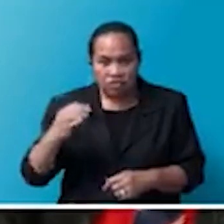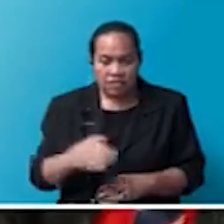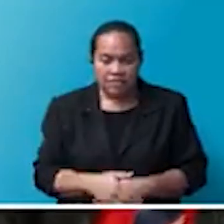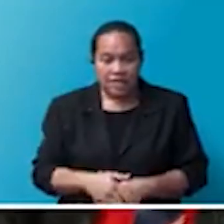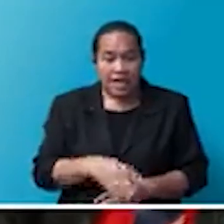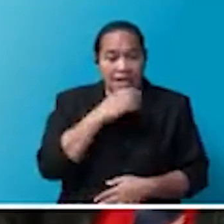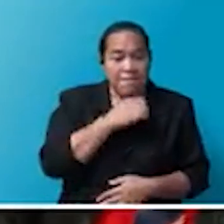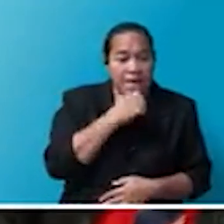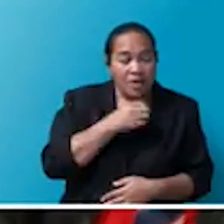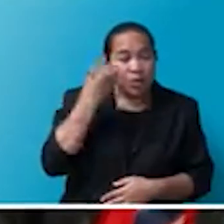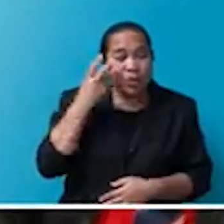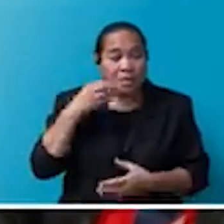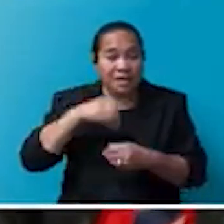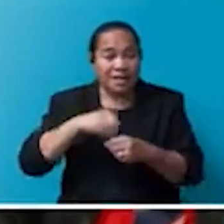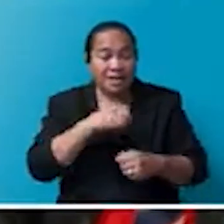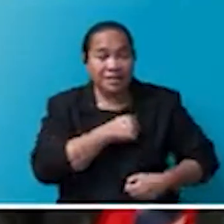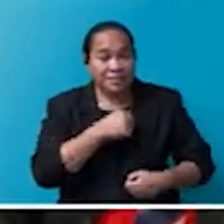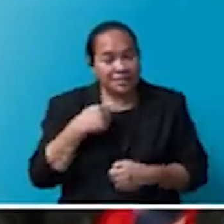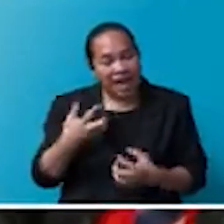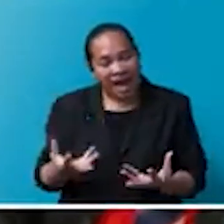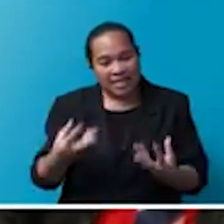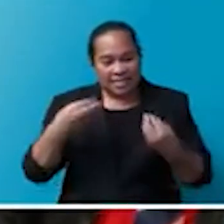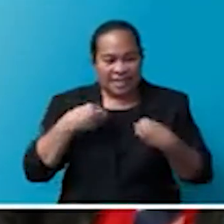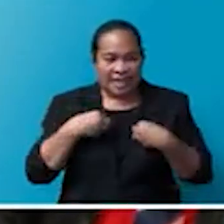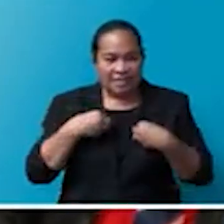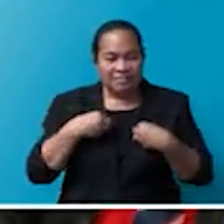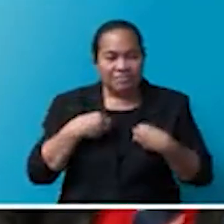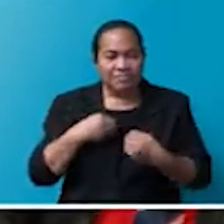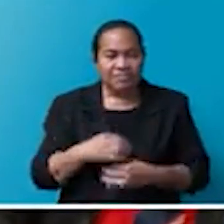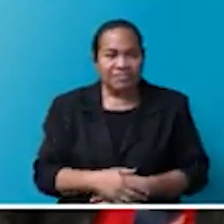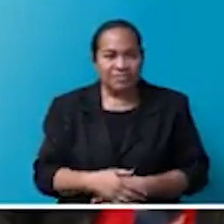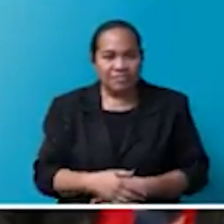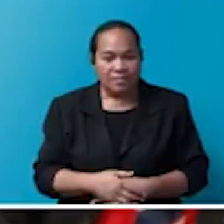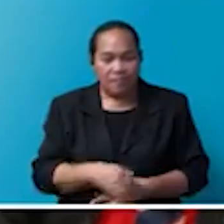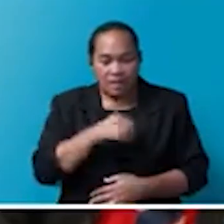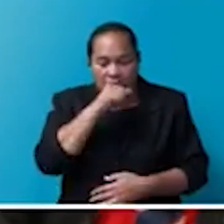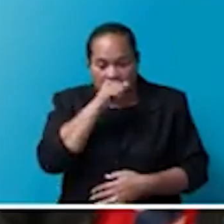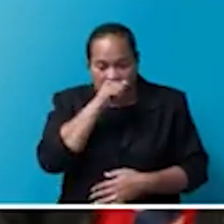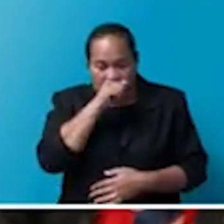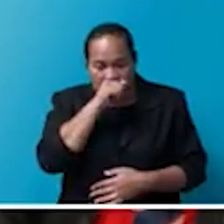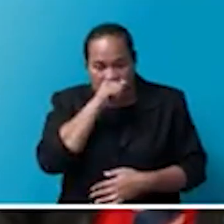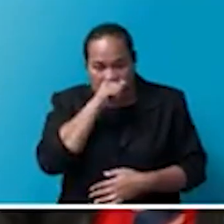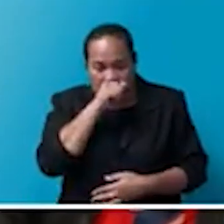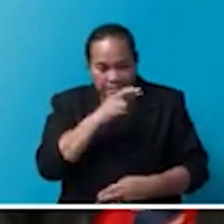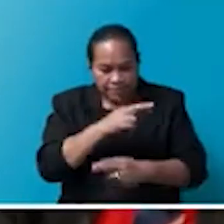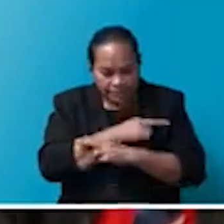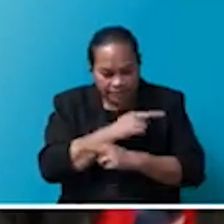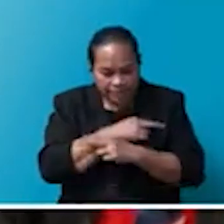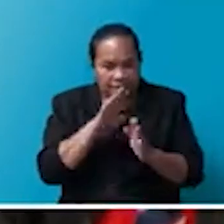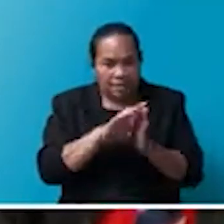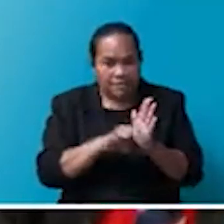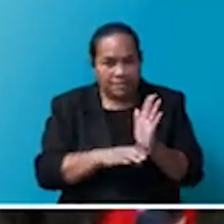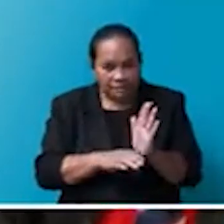and women of our military have accepted this with pride. We respect our Constitution and